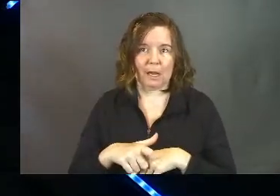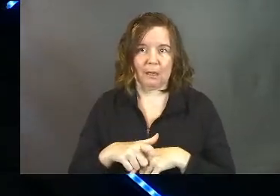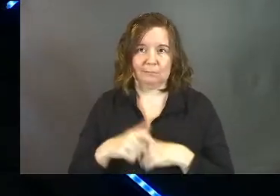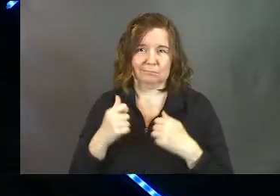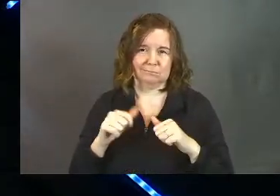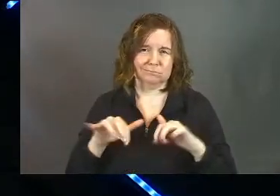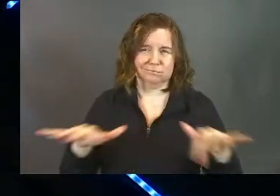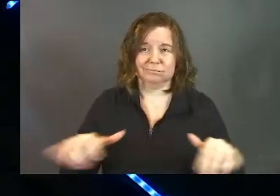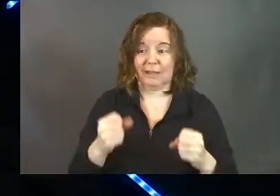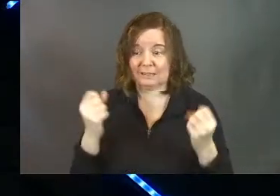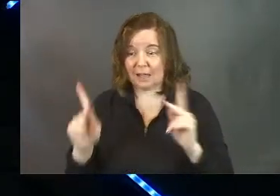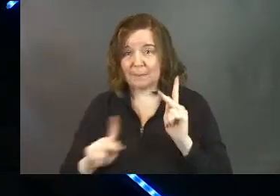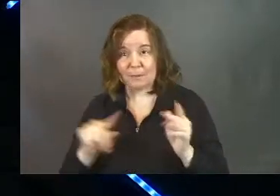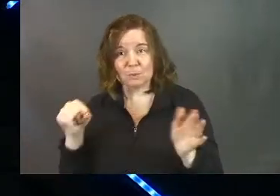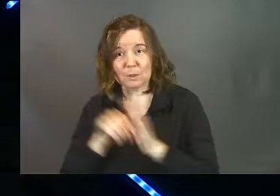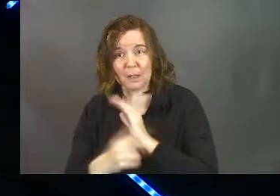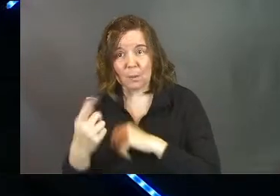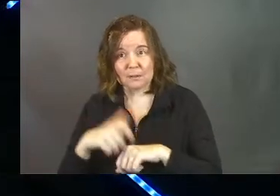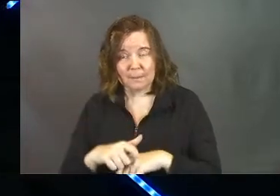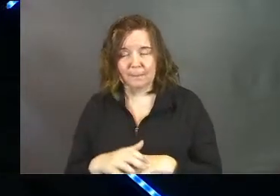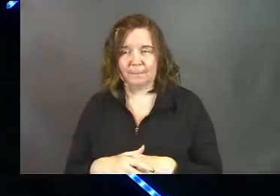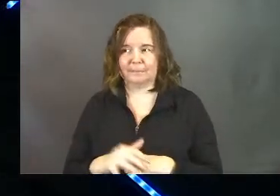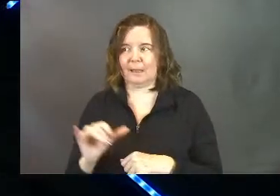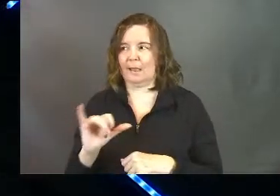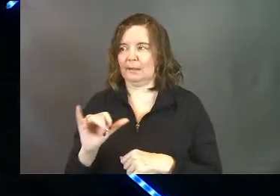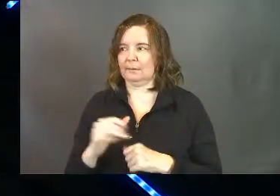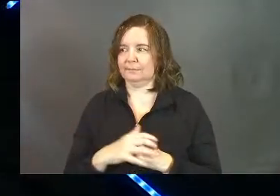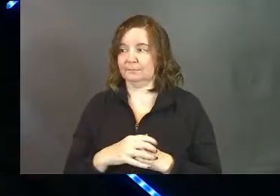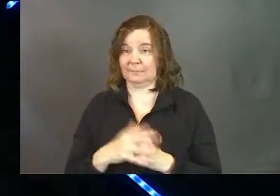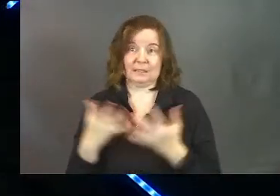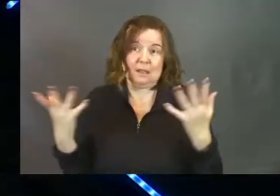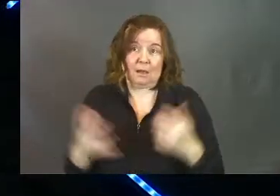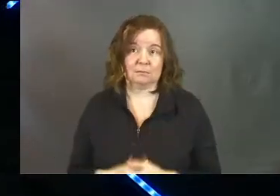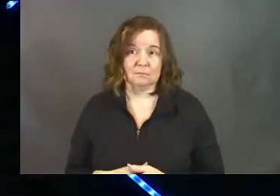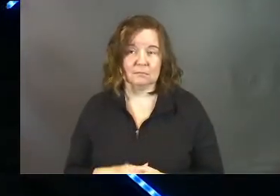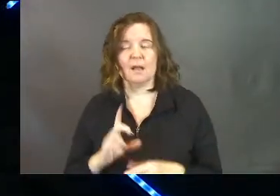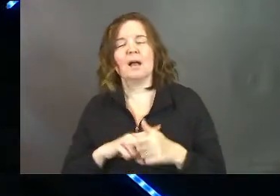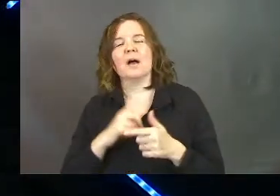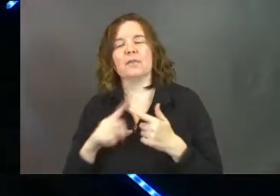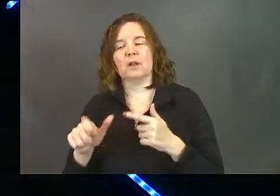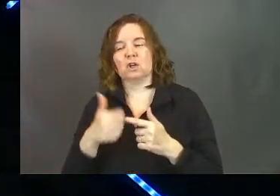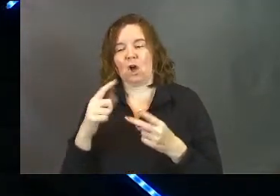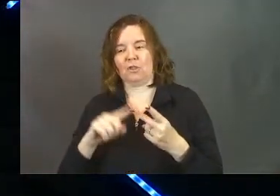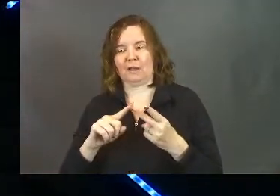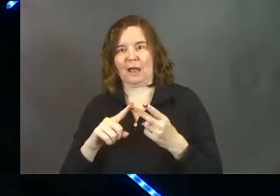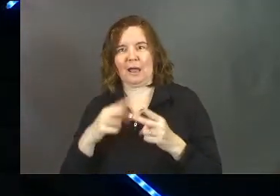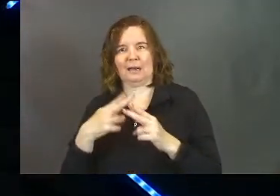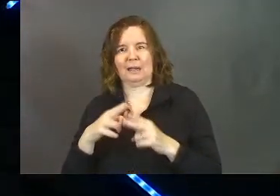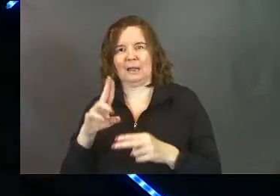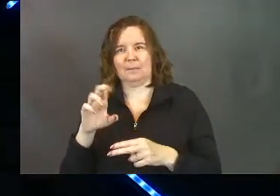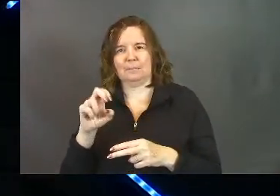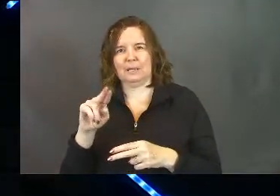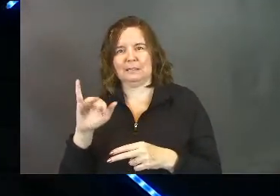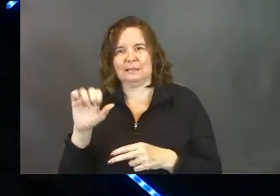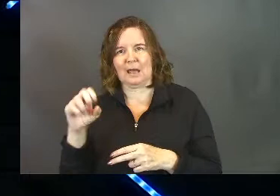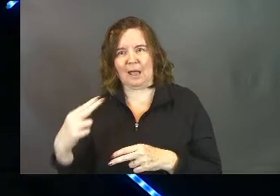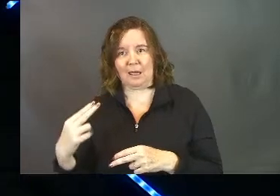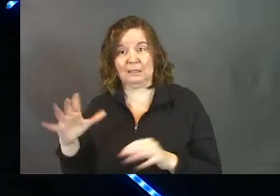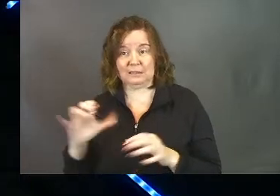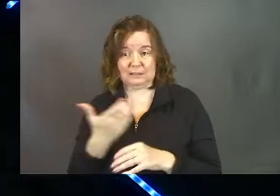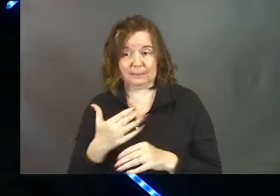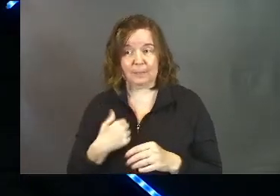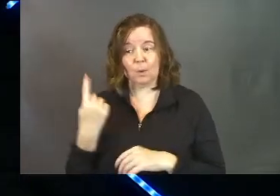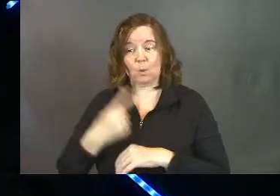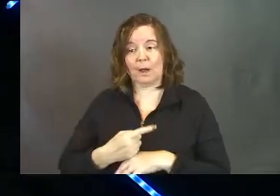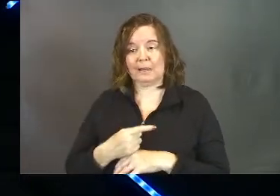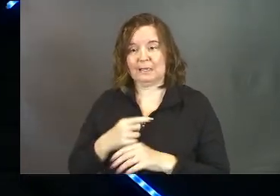Like, that is a lot of people to kill at once, you know? Like, that's a lot. And then there's another guy named Benaiah, and it's like, he's done some stuff, but then one